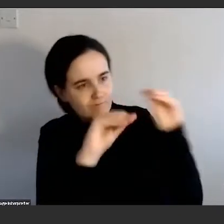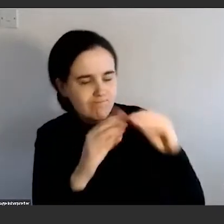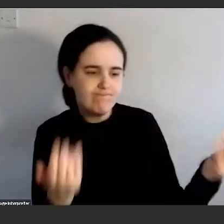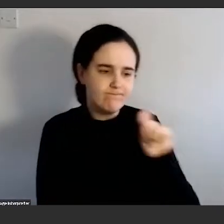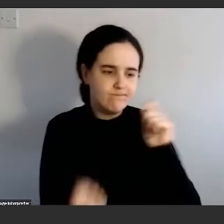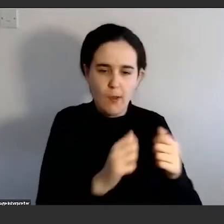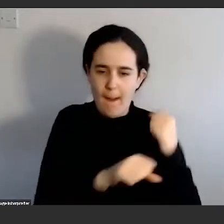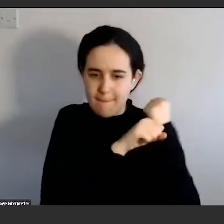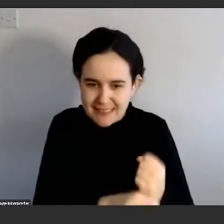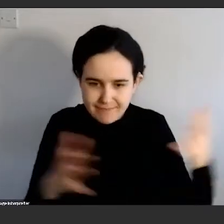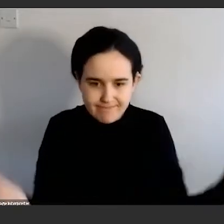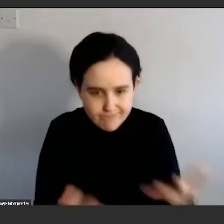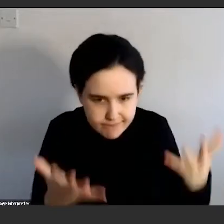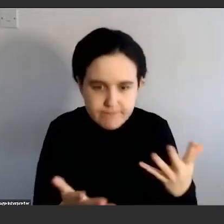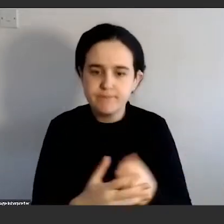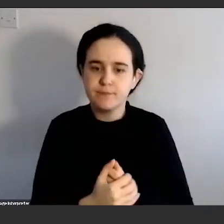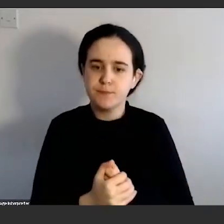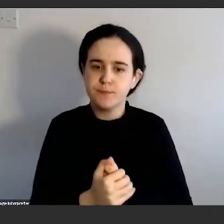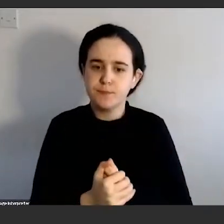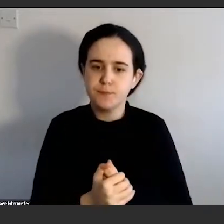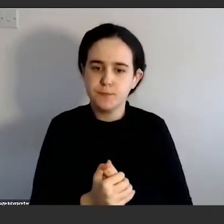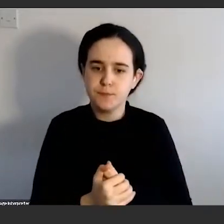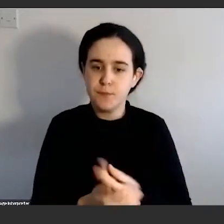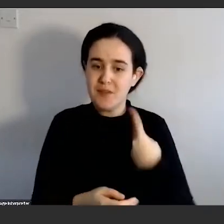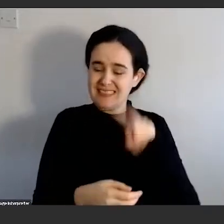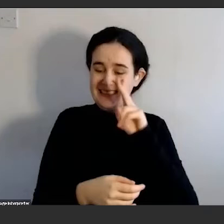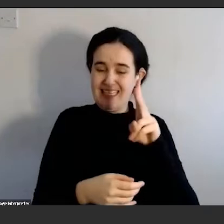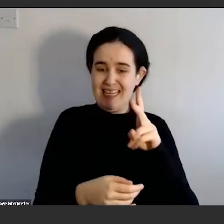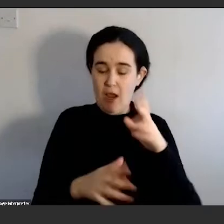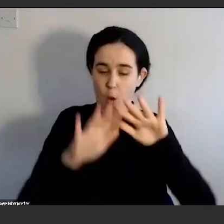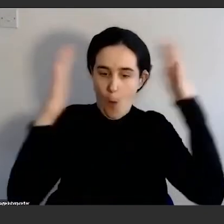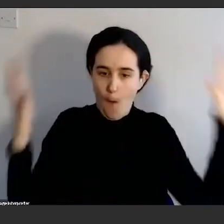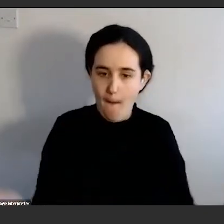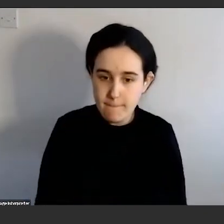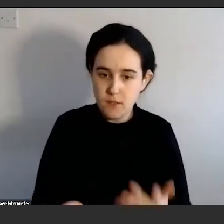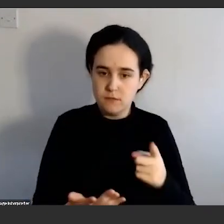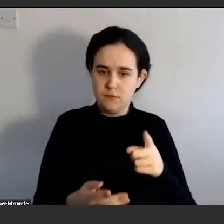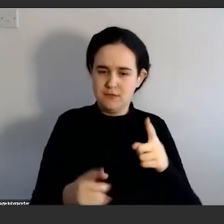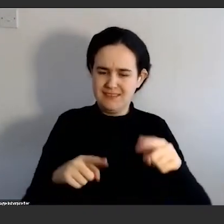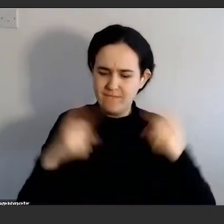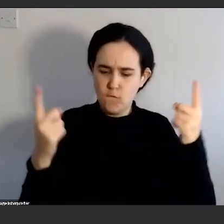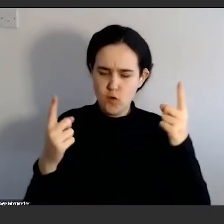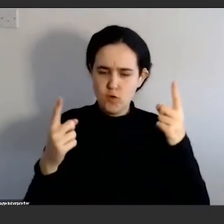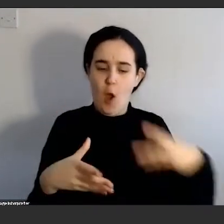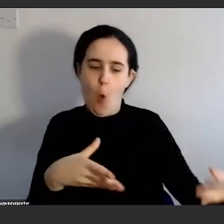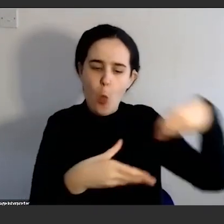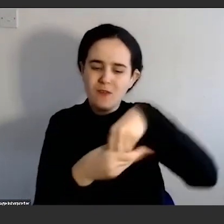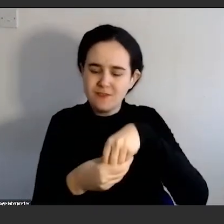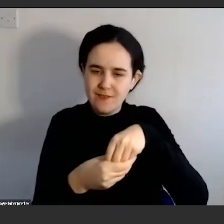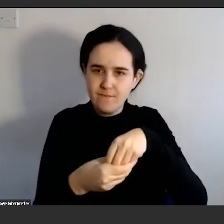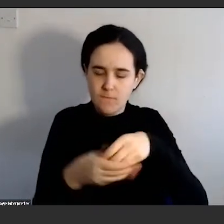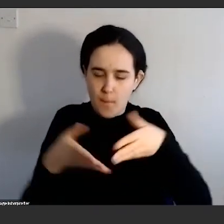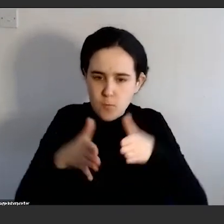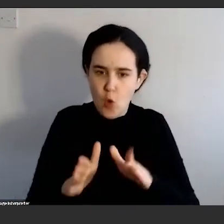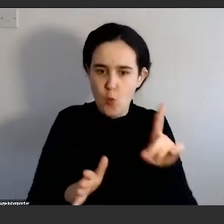the implementation of the UN Convention on the Rights of Persons with Disabilities and result in genuine